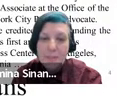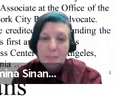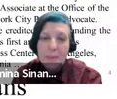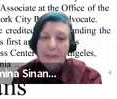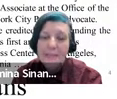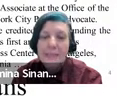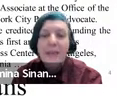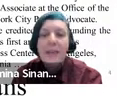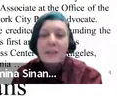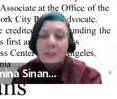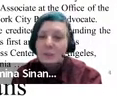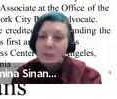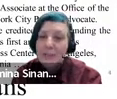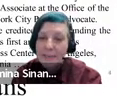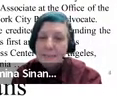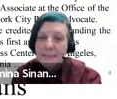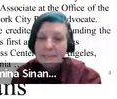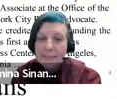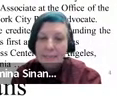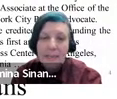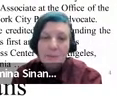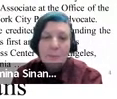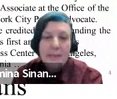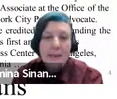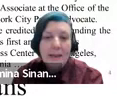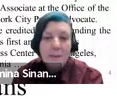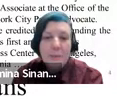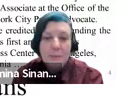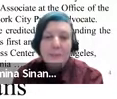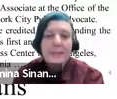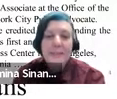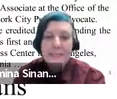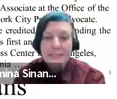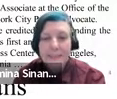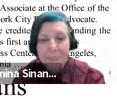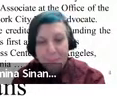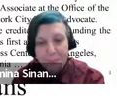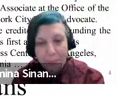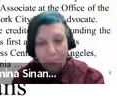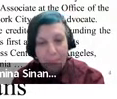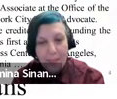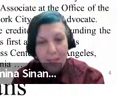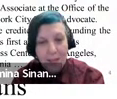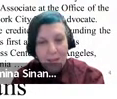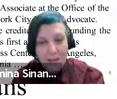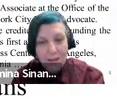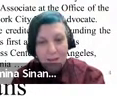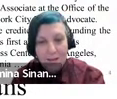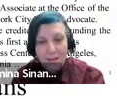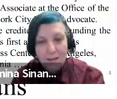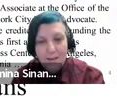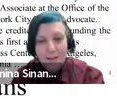on issues impacting TGNC and BI people in custody.